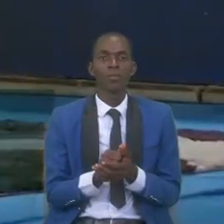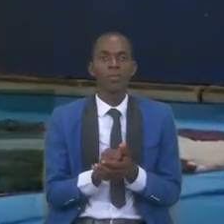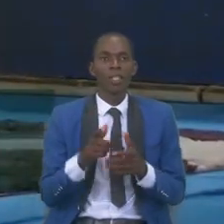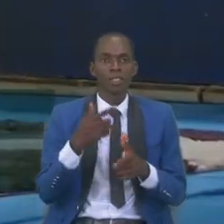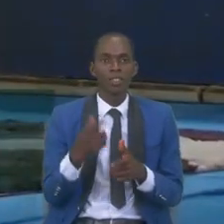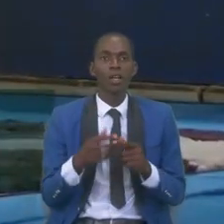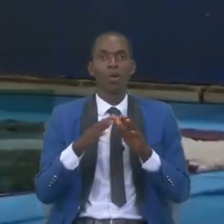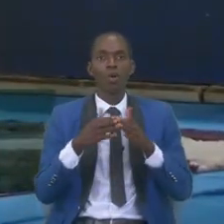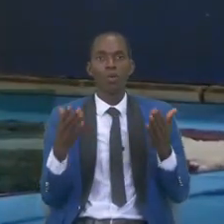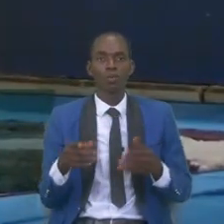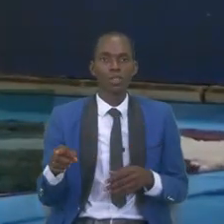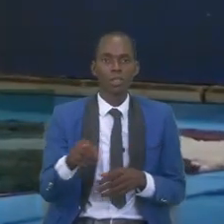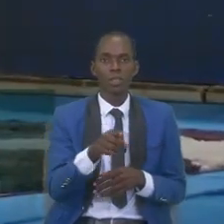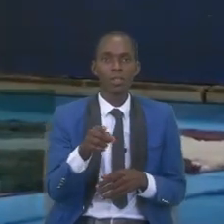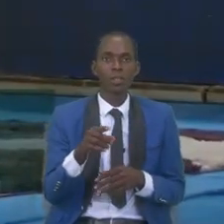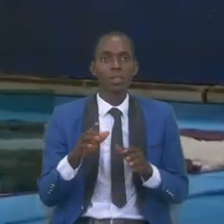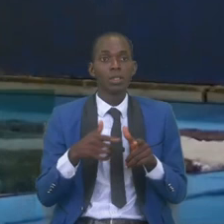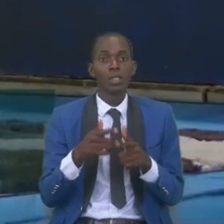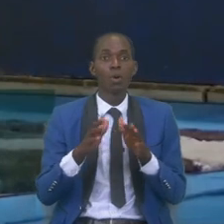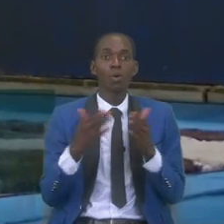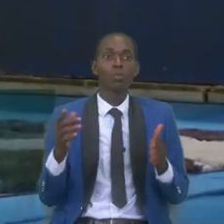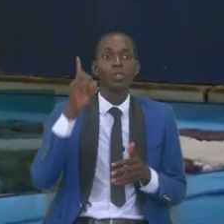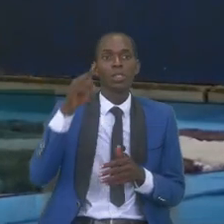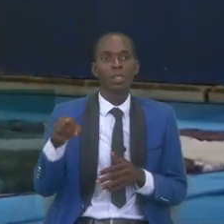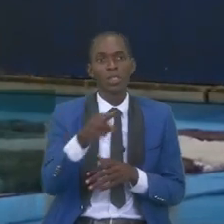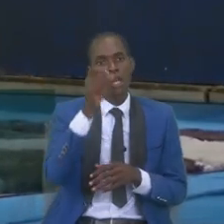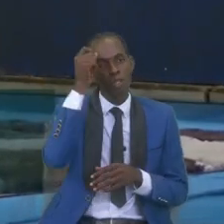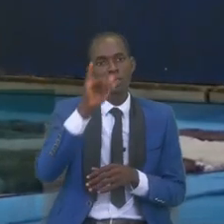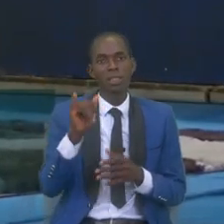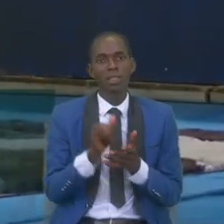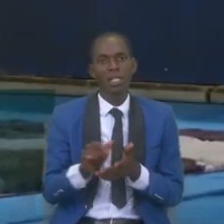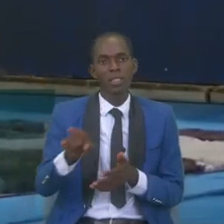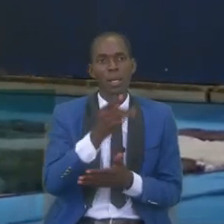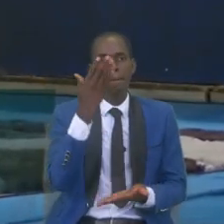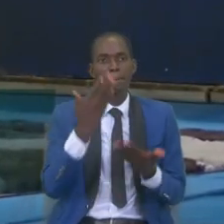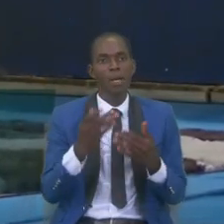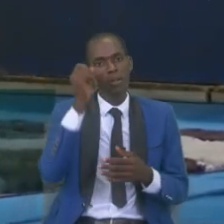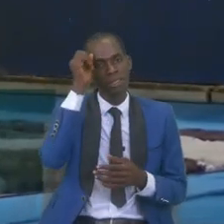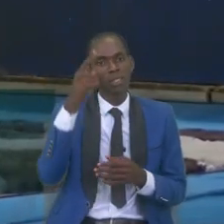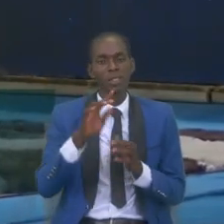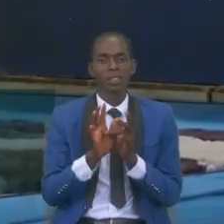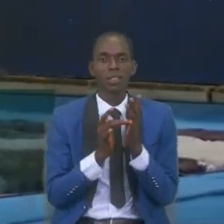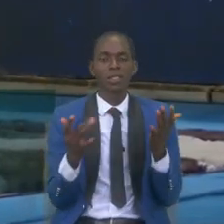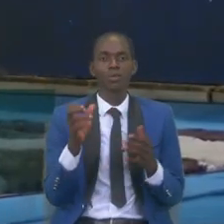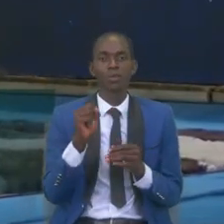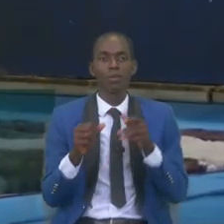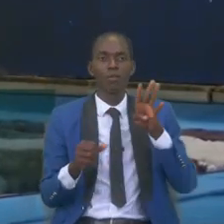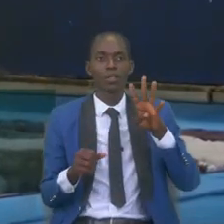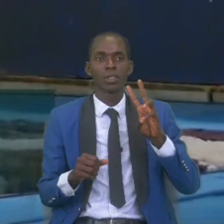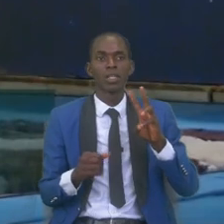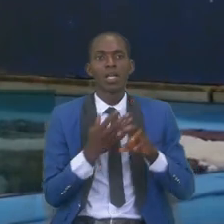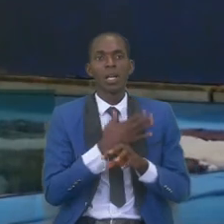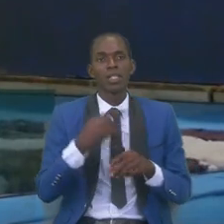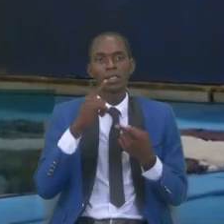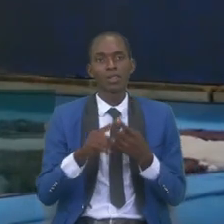their understanding that they might understand the scriptures. Verse 46, it says, and said